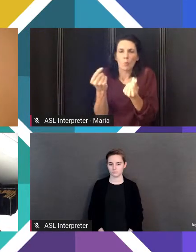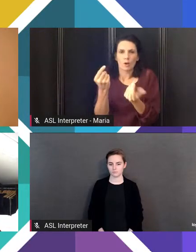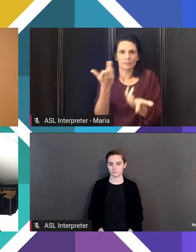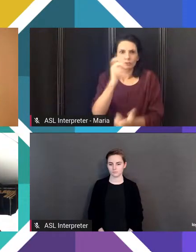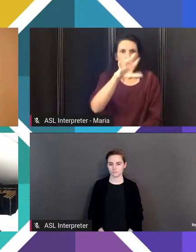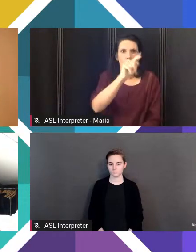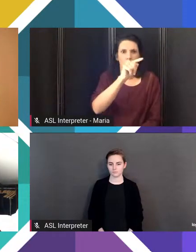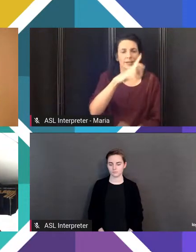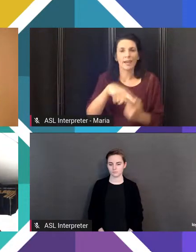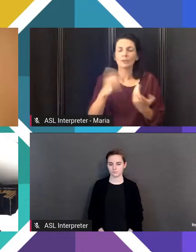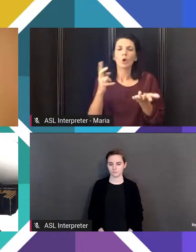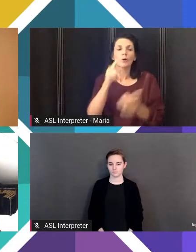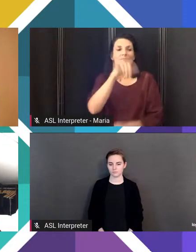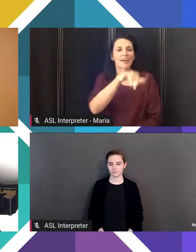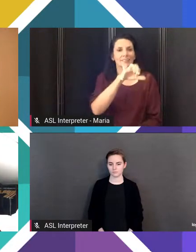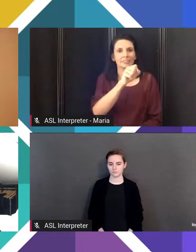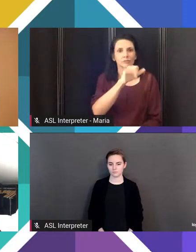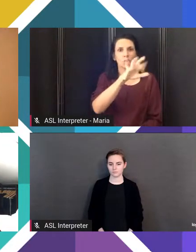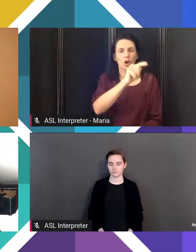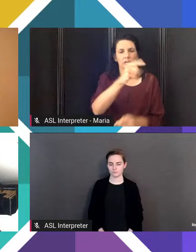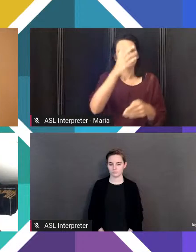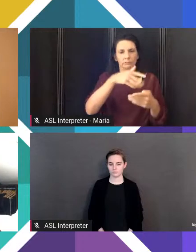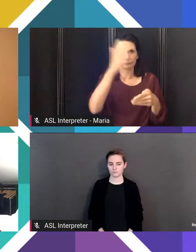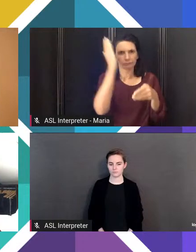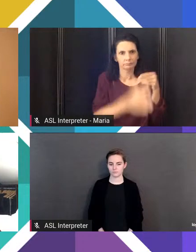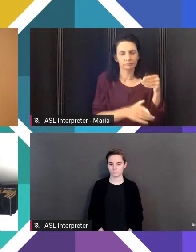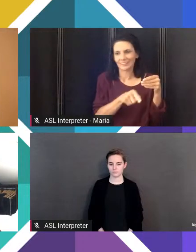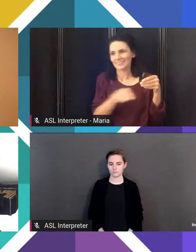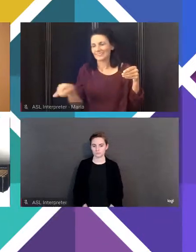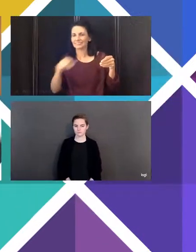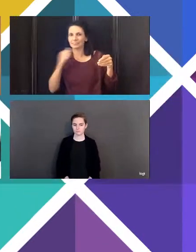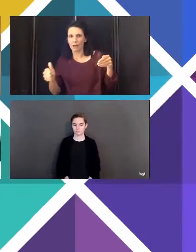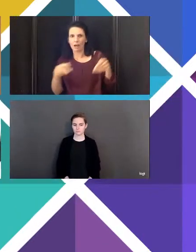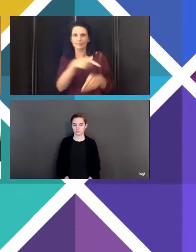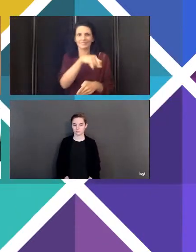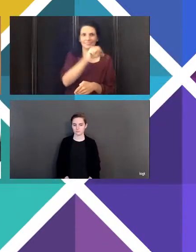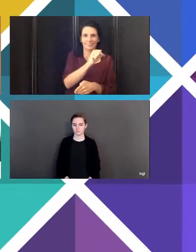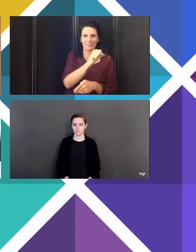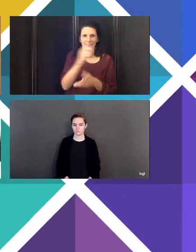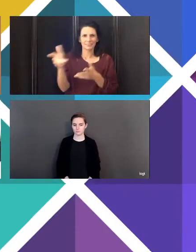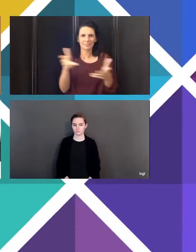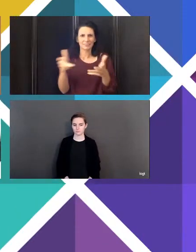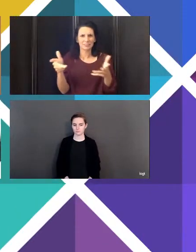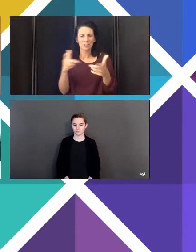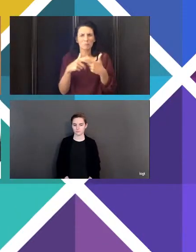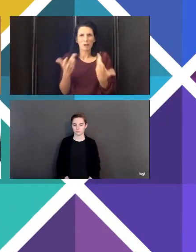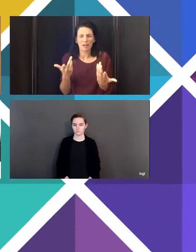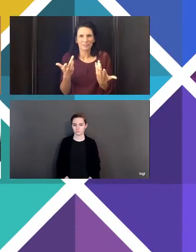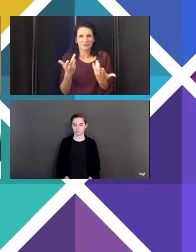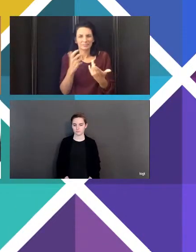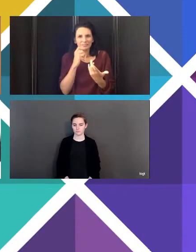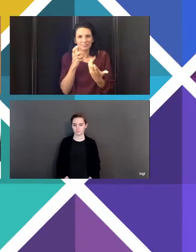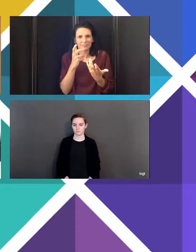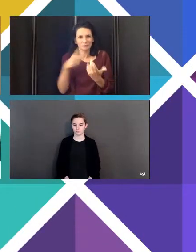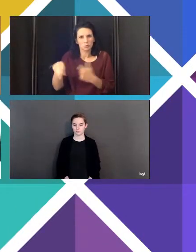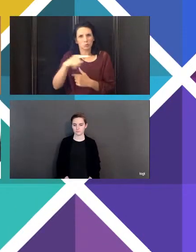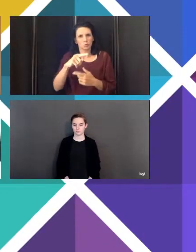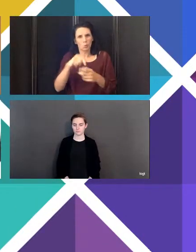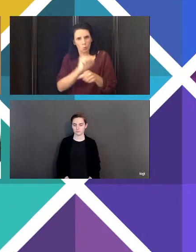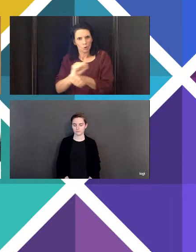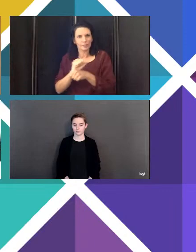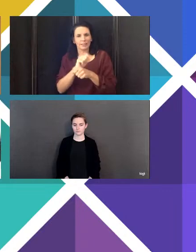boundary? And so I would love to know from all three of you as working creatives what that looks like.